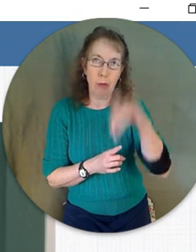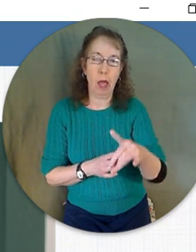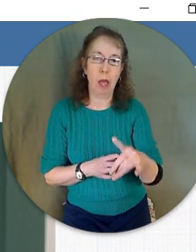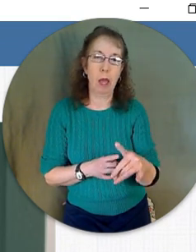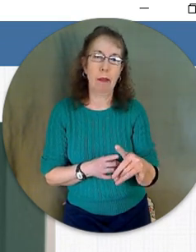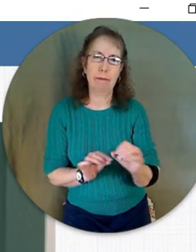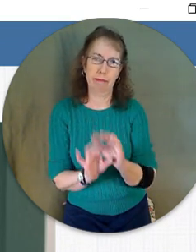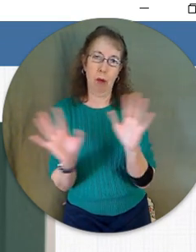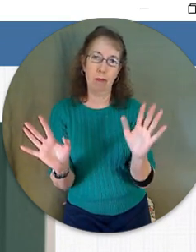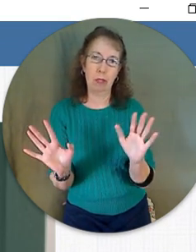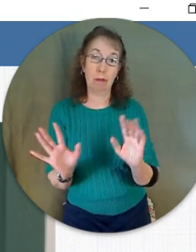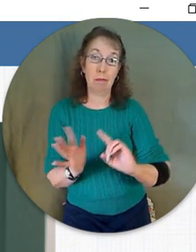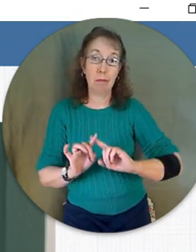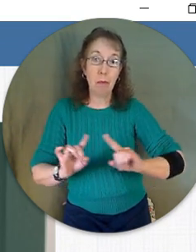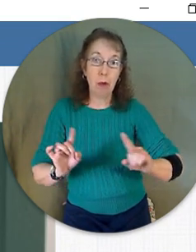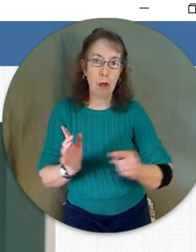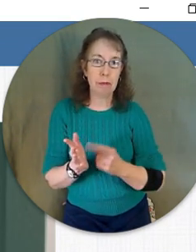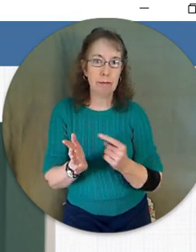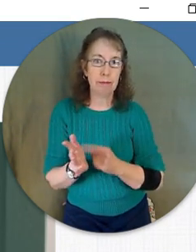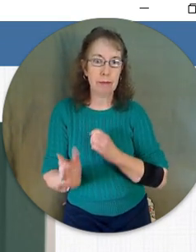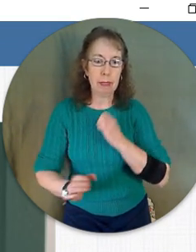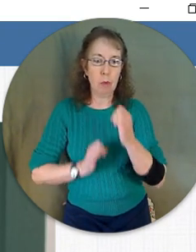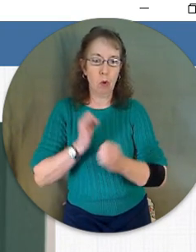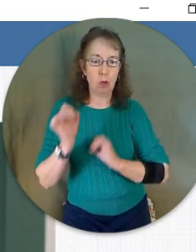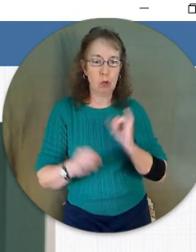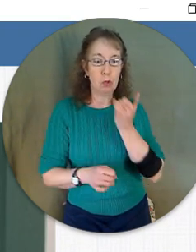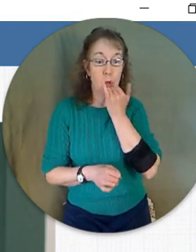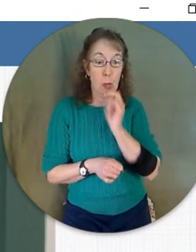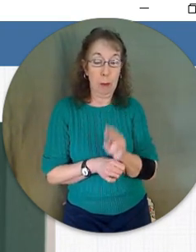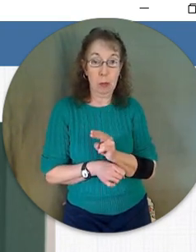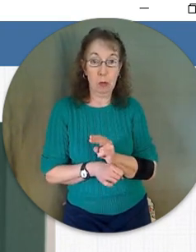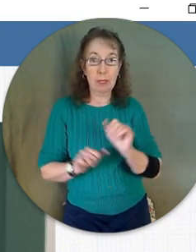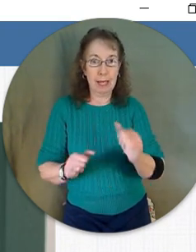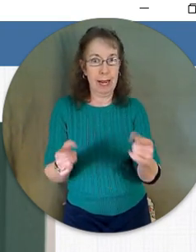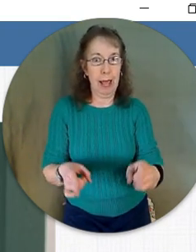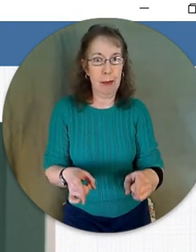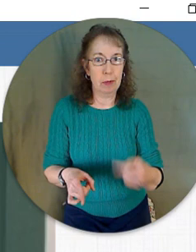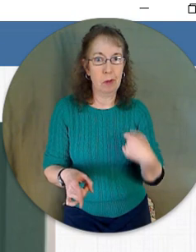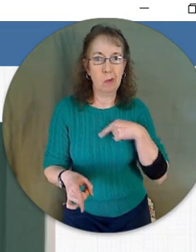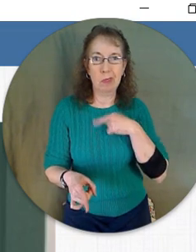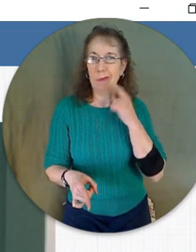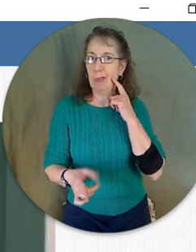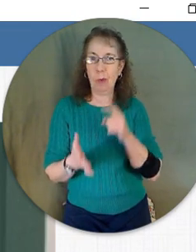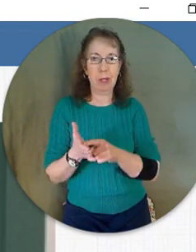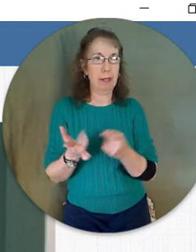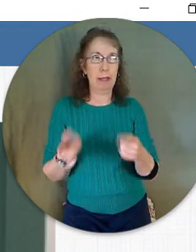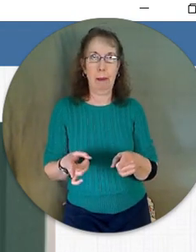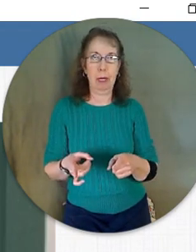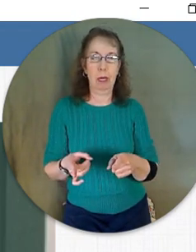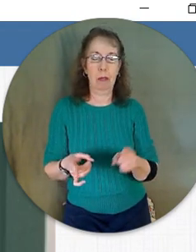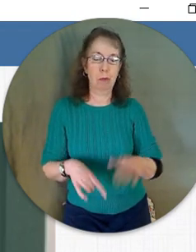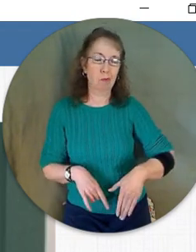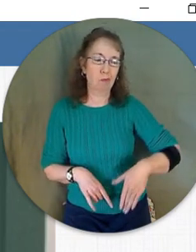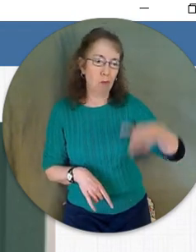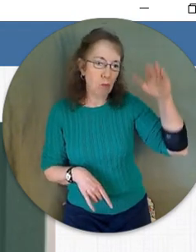that's pretty obvious. But sometimes emotional abuse can be done and we don't really recognize because we've grown